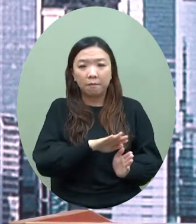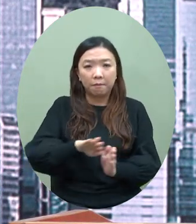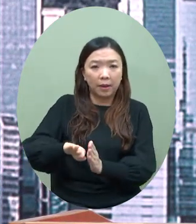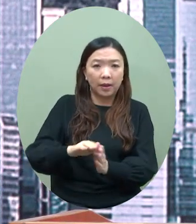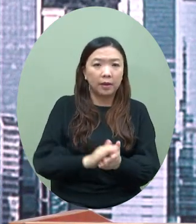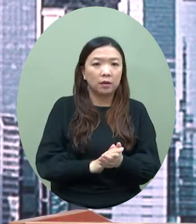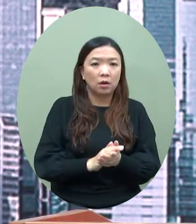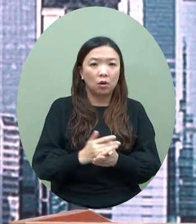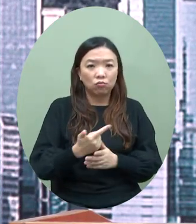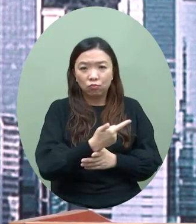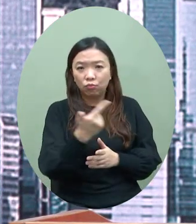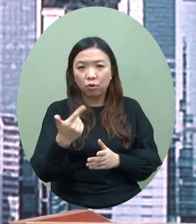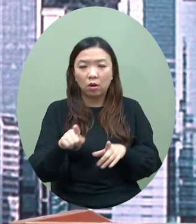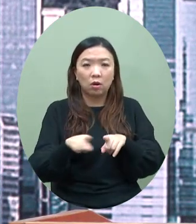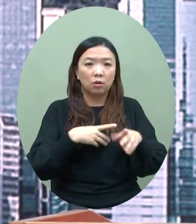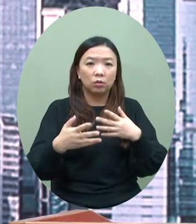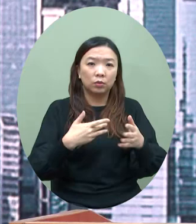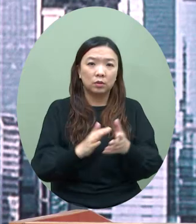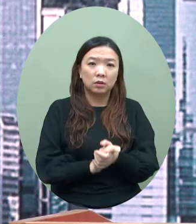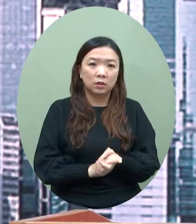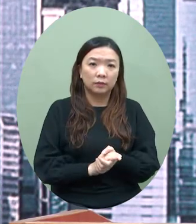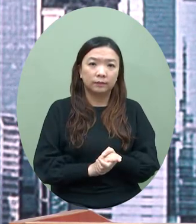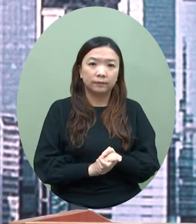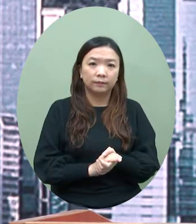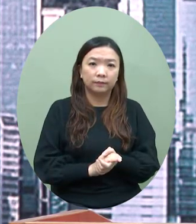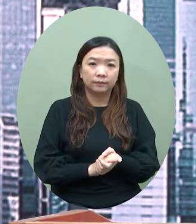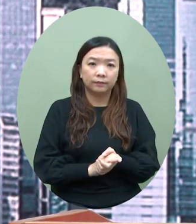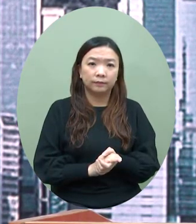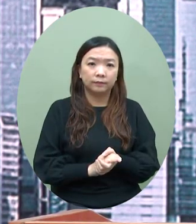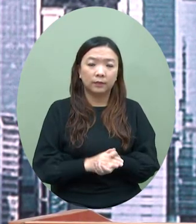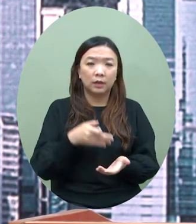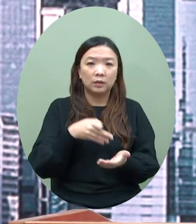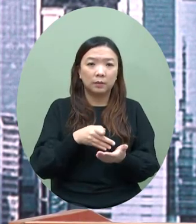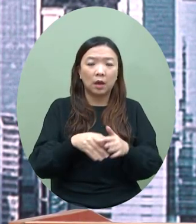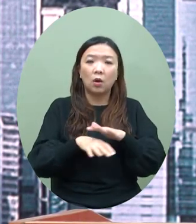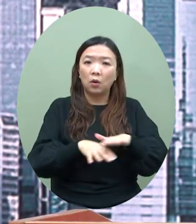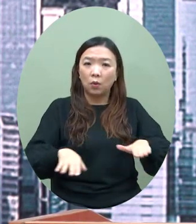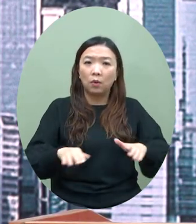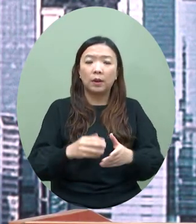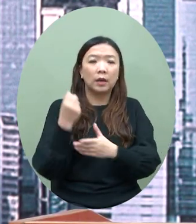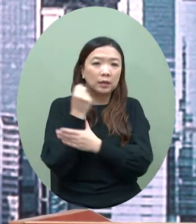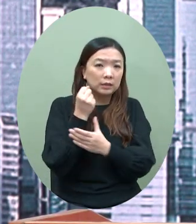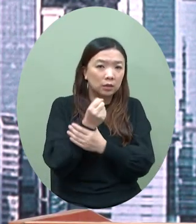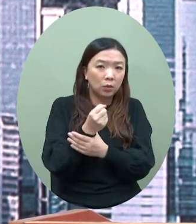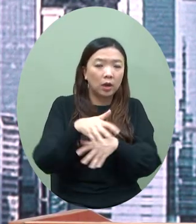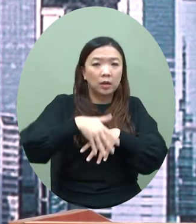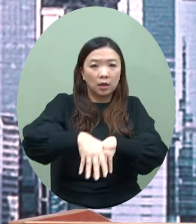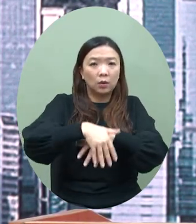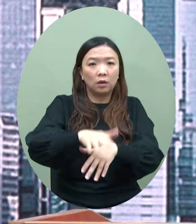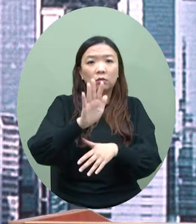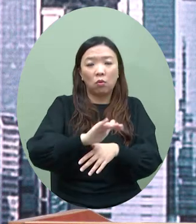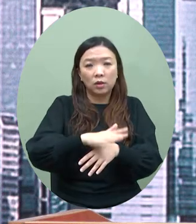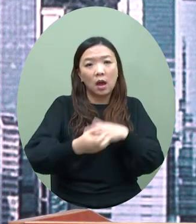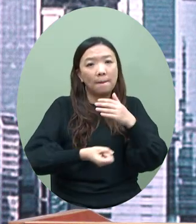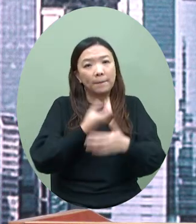can join peaceful protests or demonstrations to express their views, because it's as